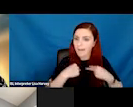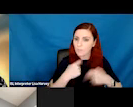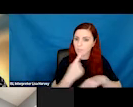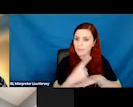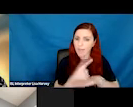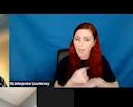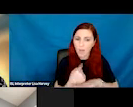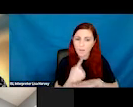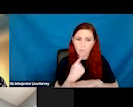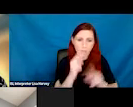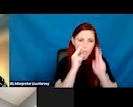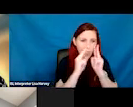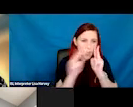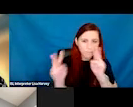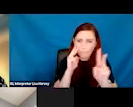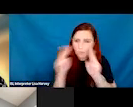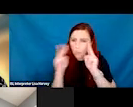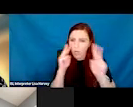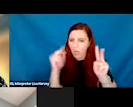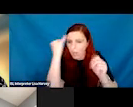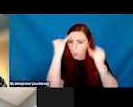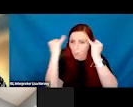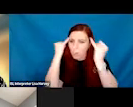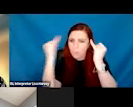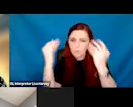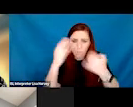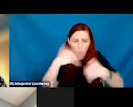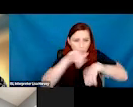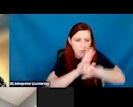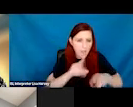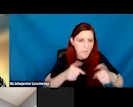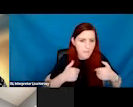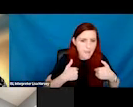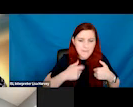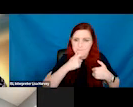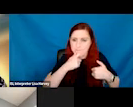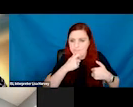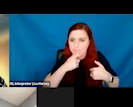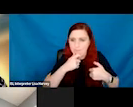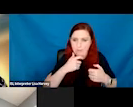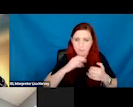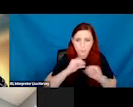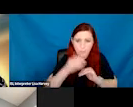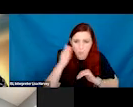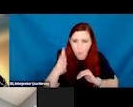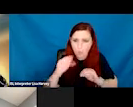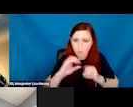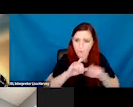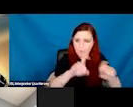I was looking for visual clues the whole time to see where I was in relation to where I was going or where I was